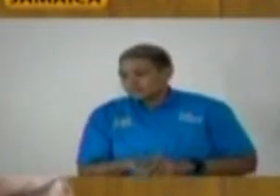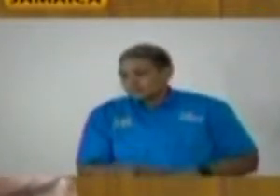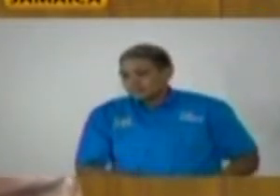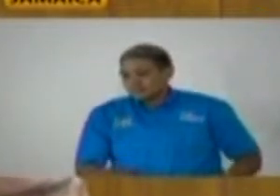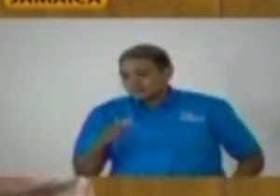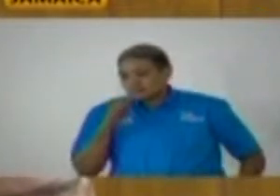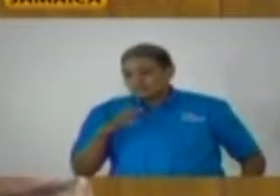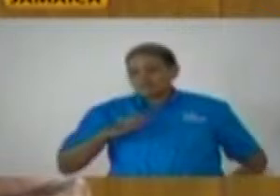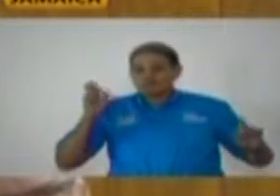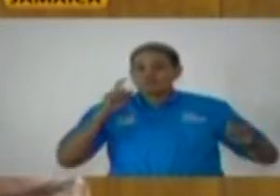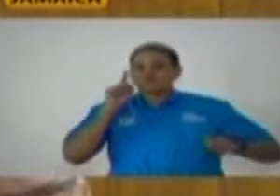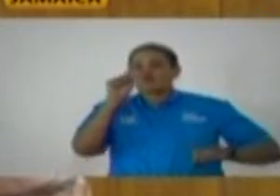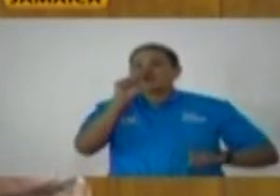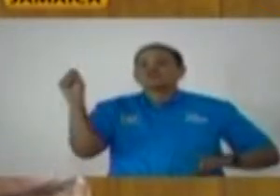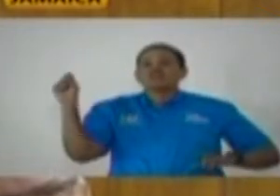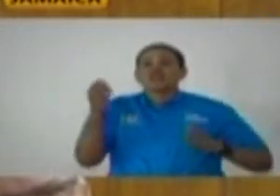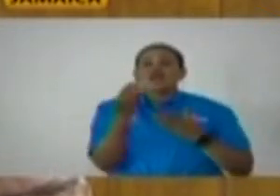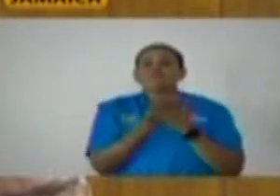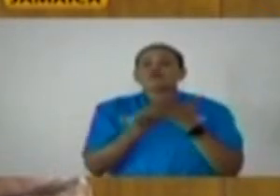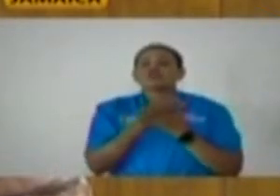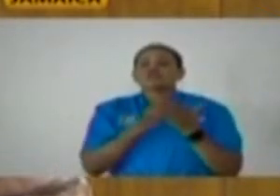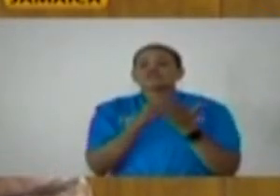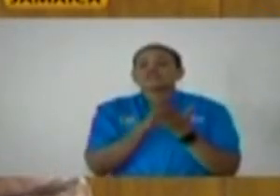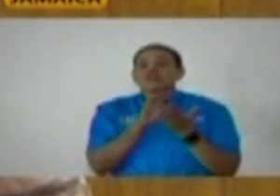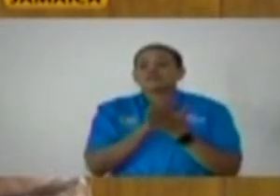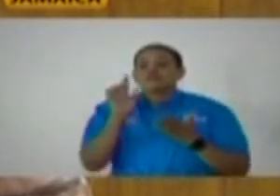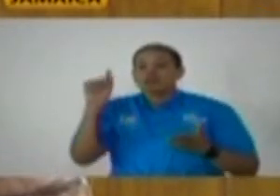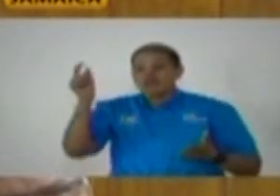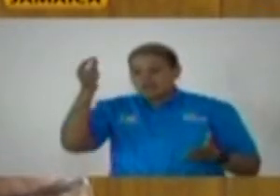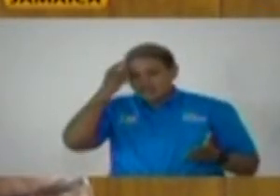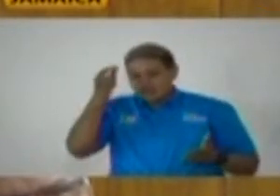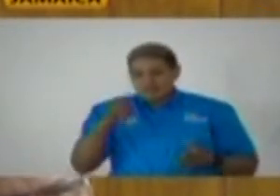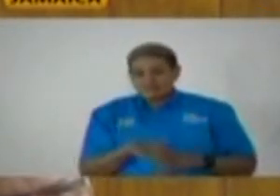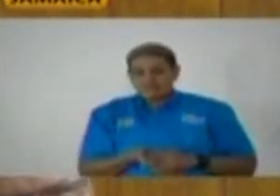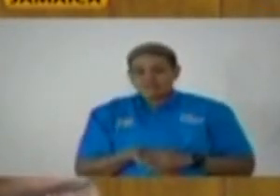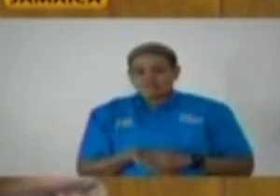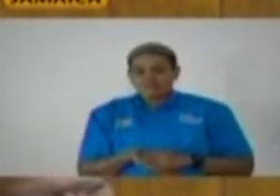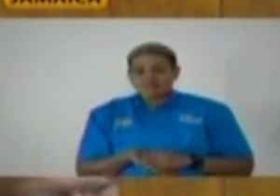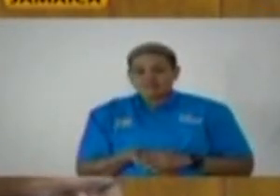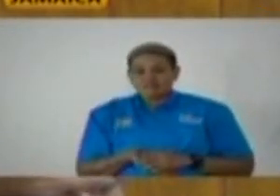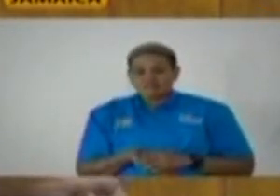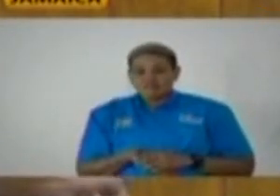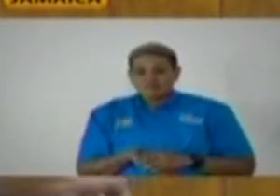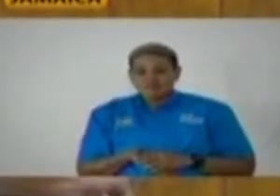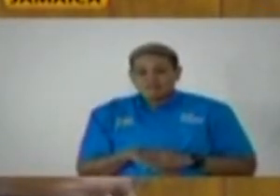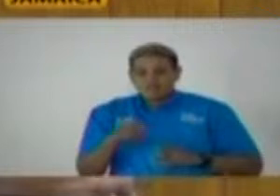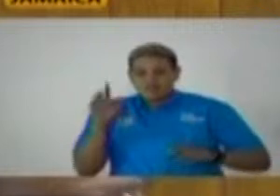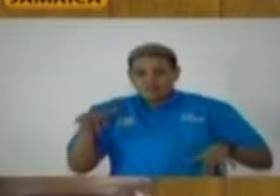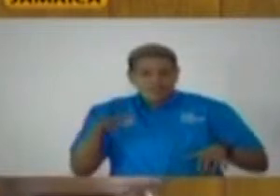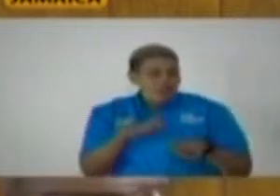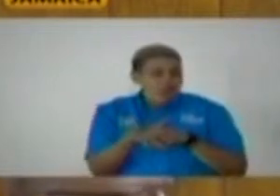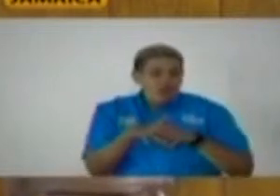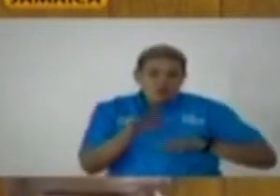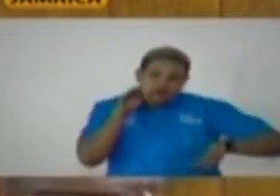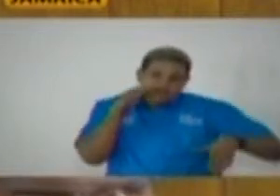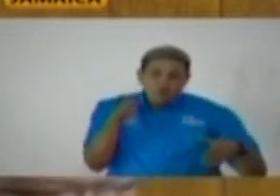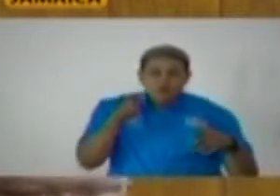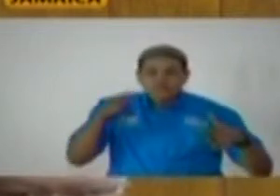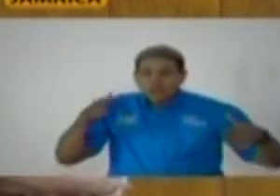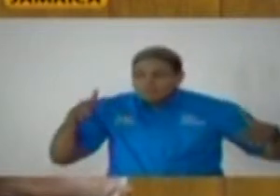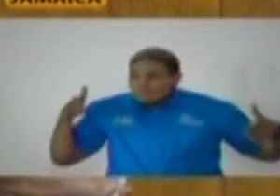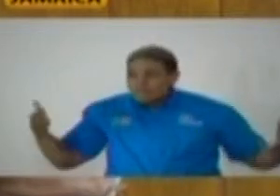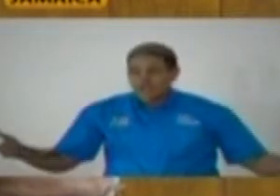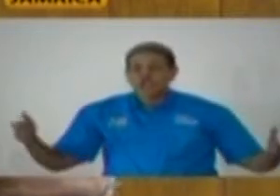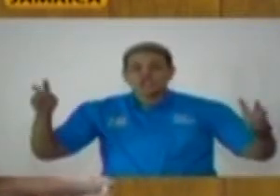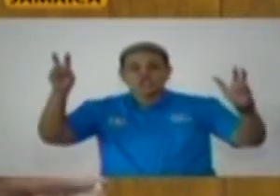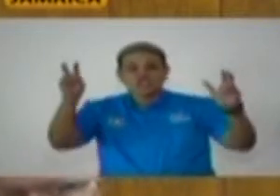Madam Speaker, the $1 trillion budget tabled by the government does not adequately address the major